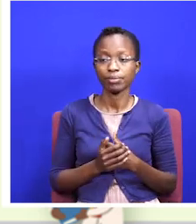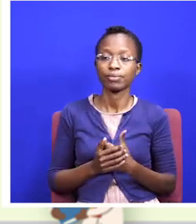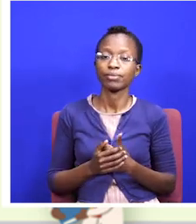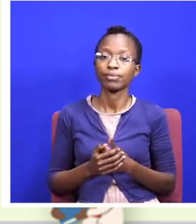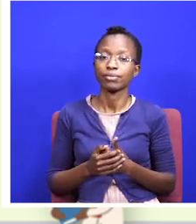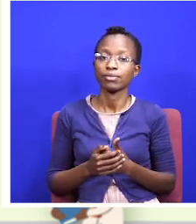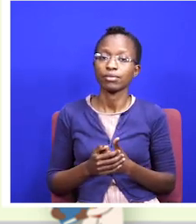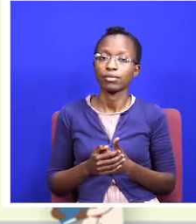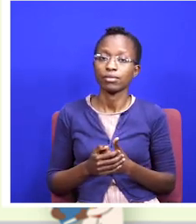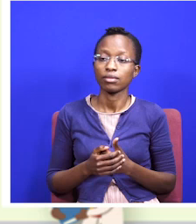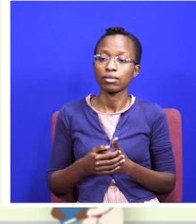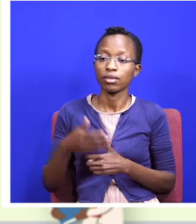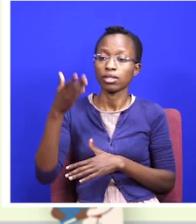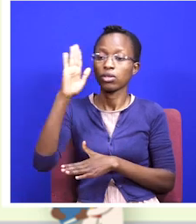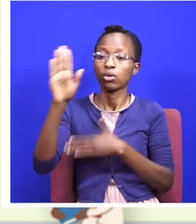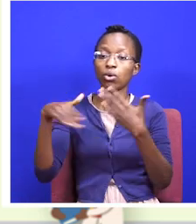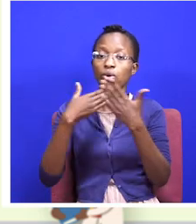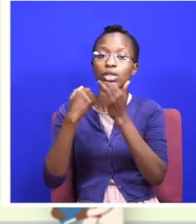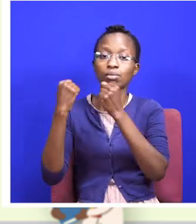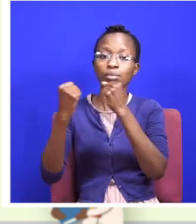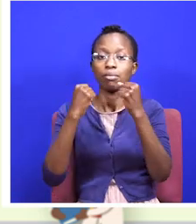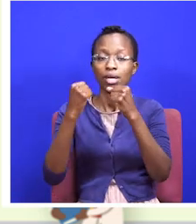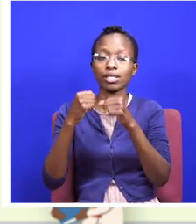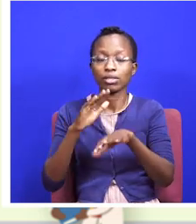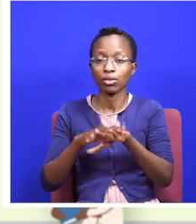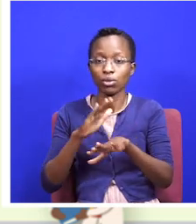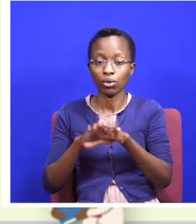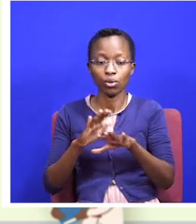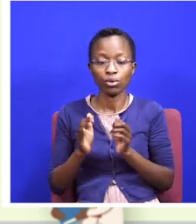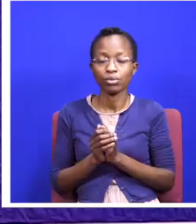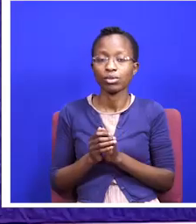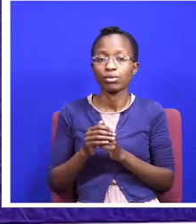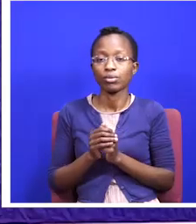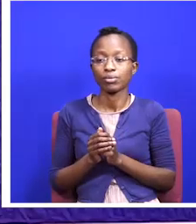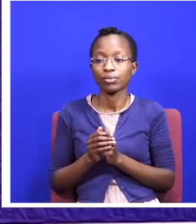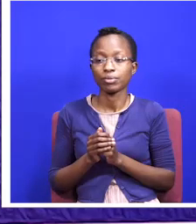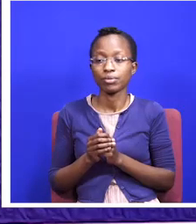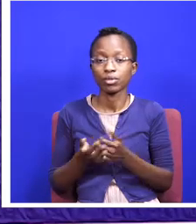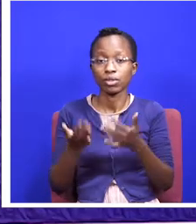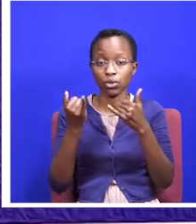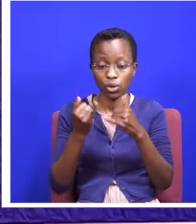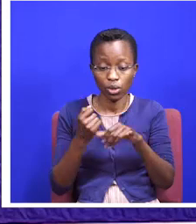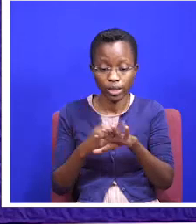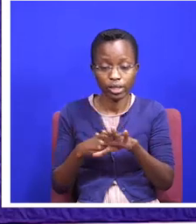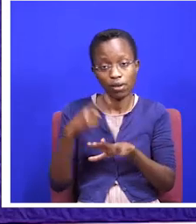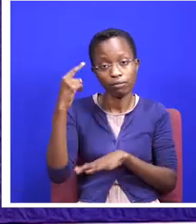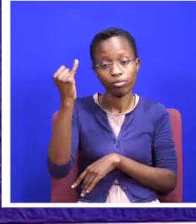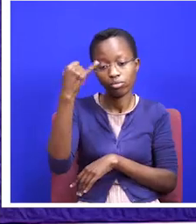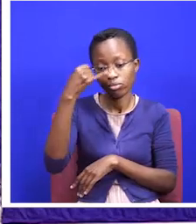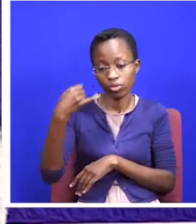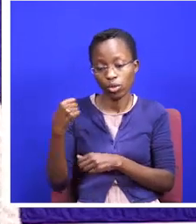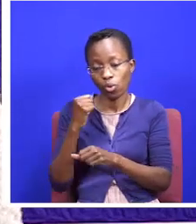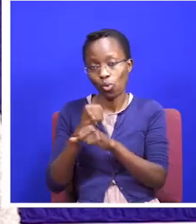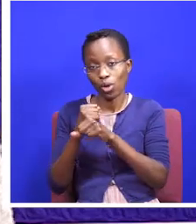God Almighty. God Almighty. Great. Well done, boys and girls. Now it's